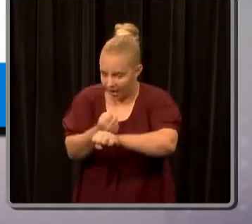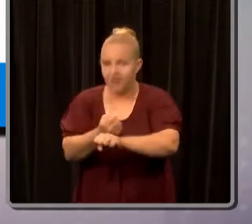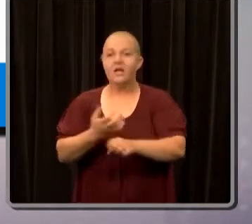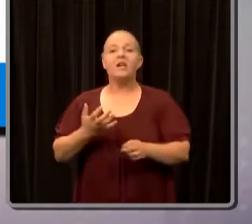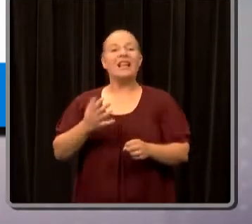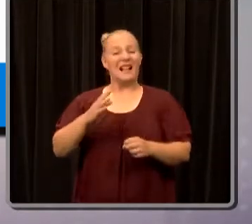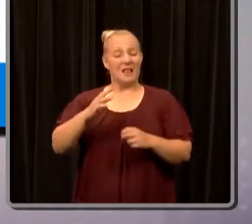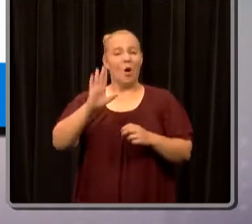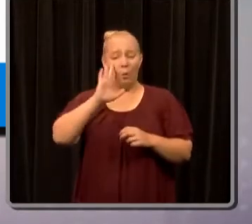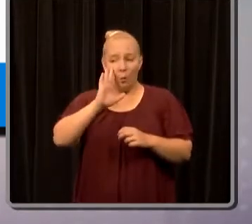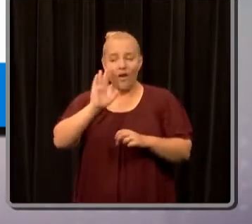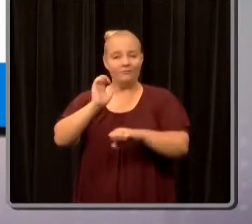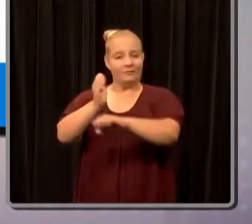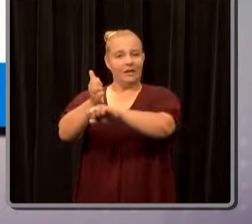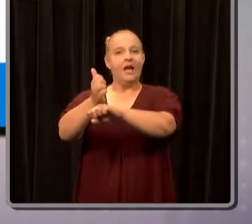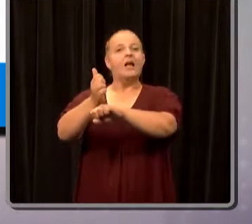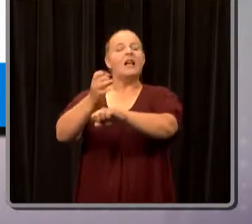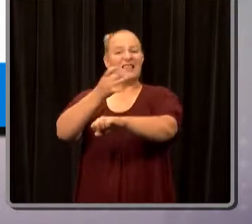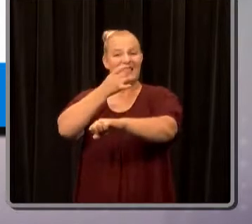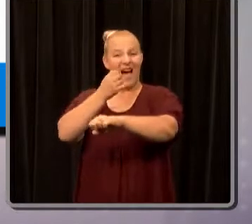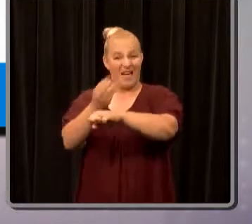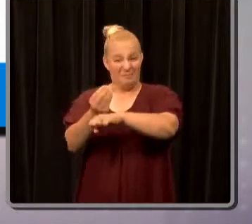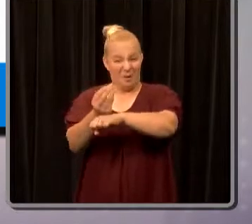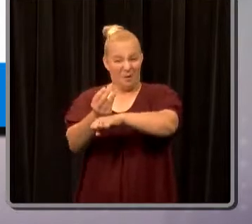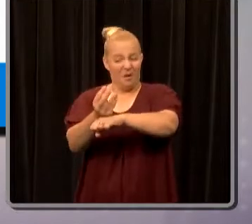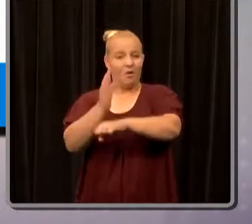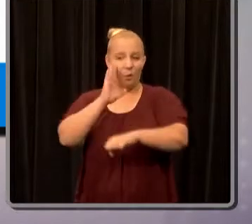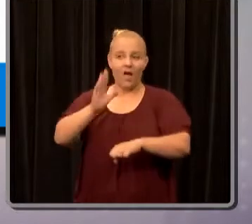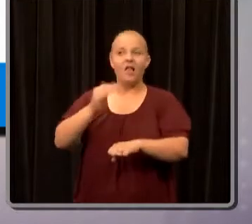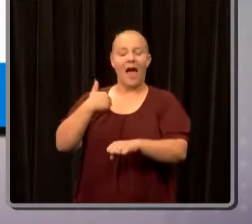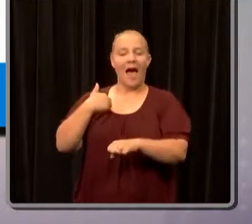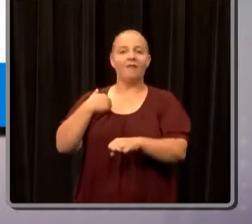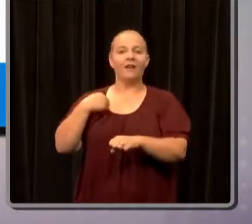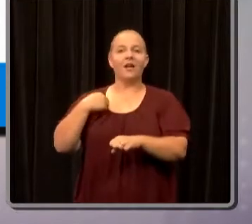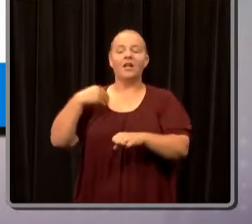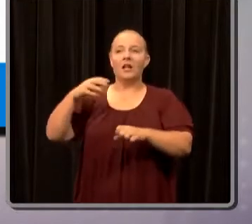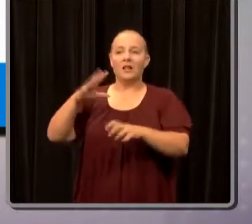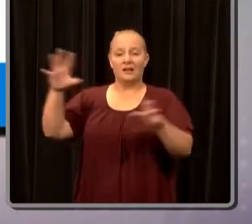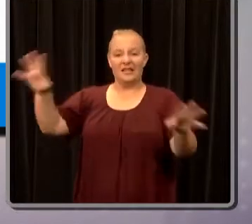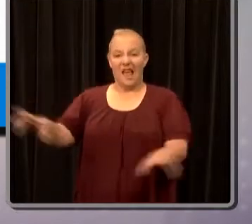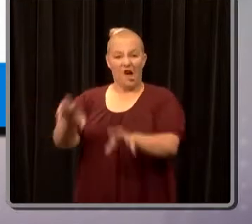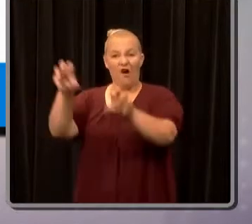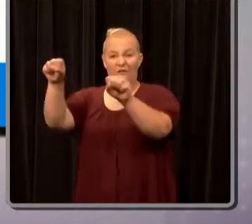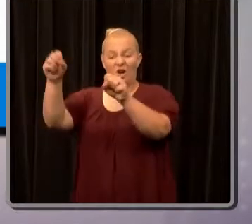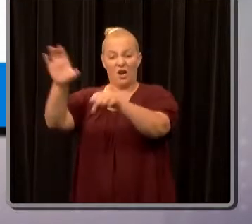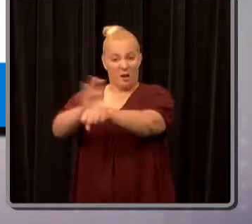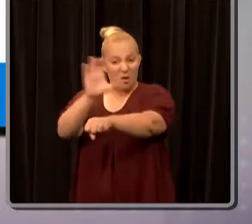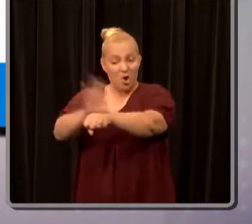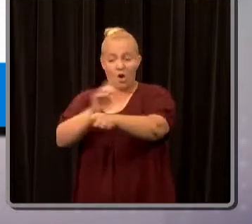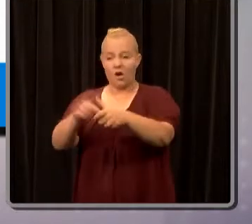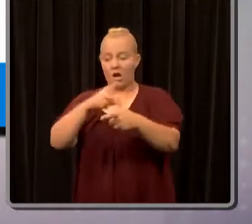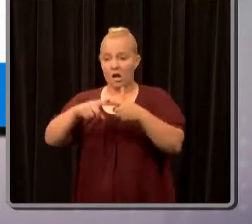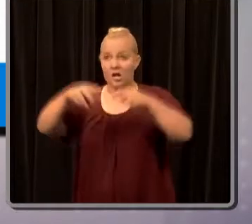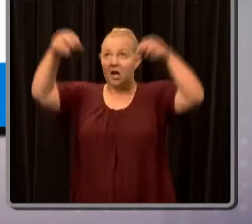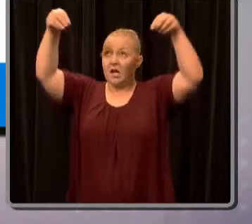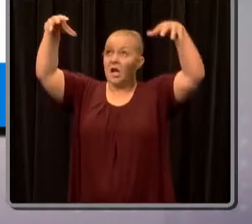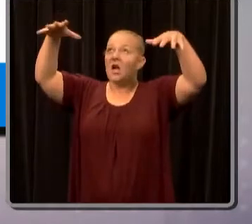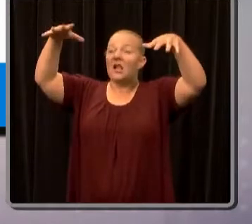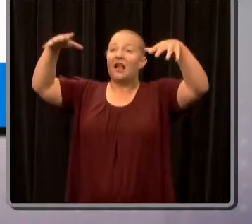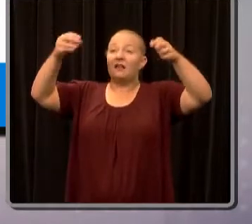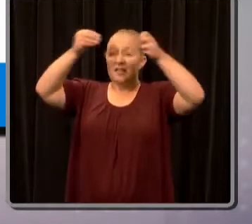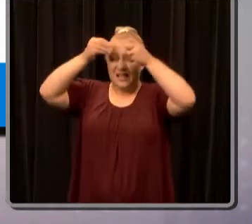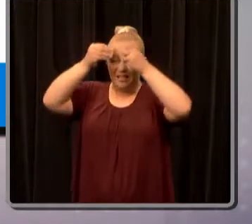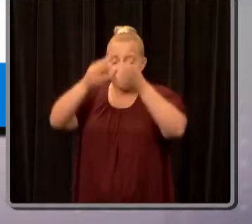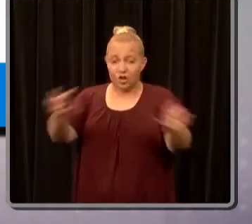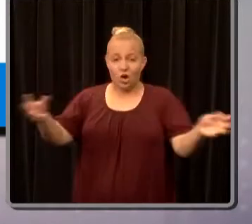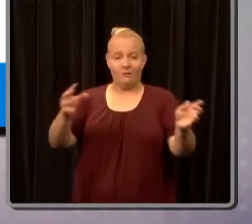building also have that they light up. And then it also has the ability to take over the intercom as well as computer screens, virtually notifying everybody